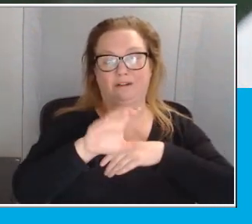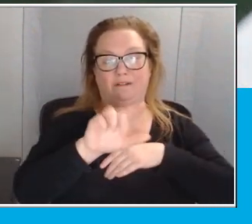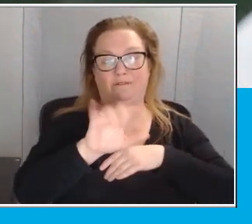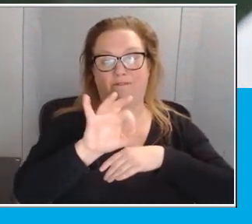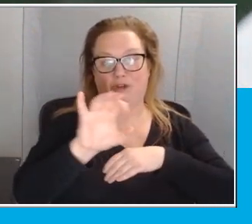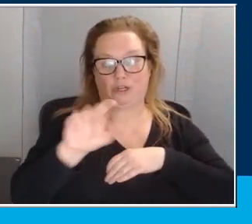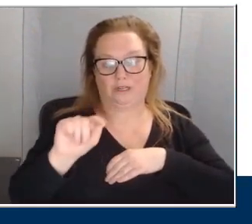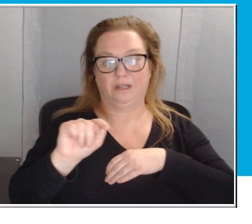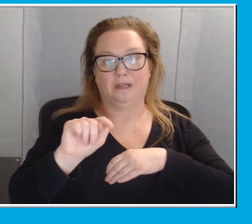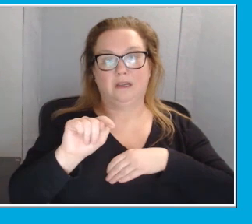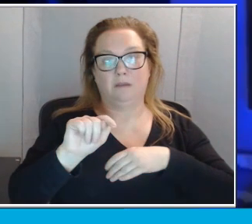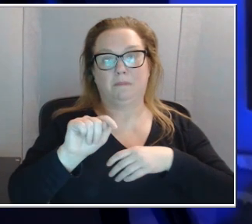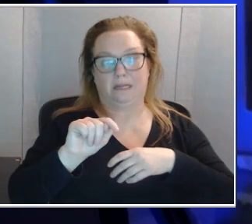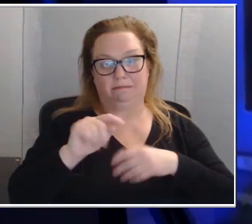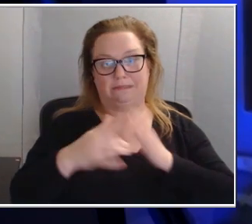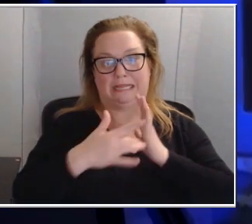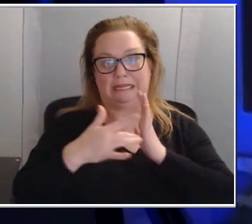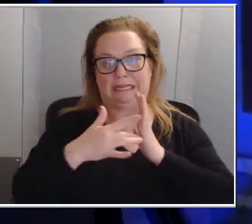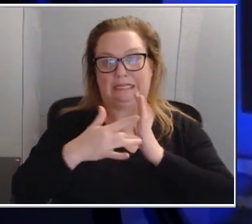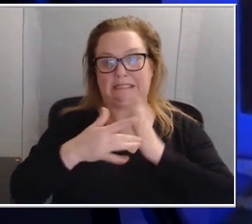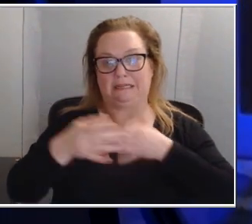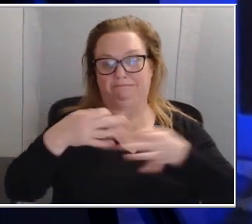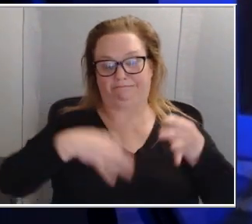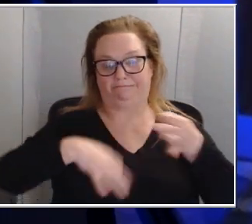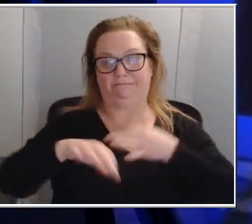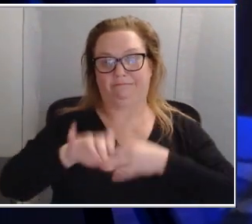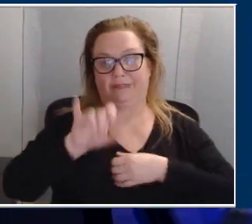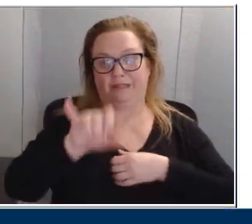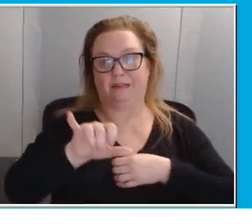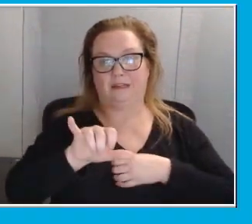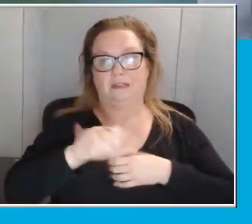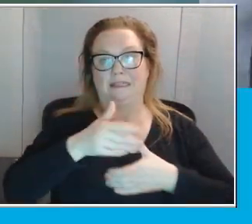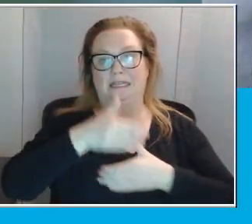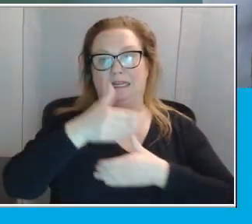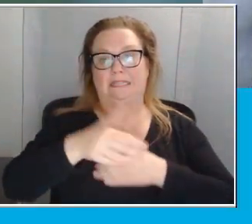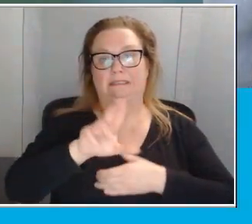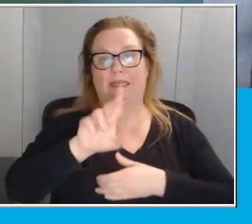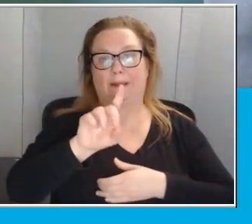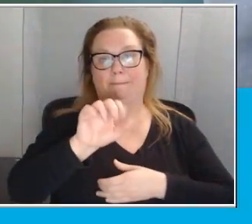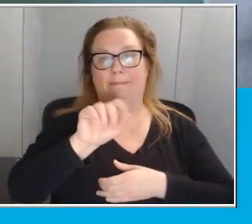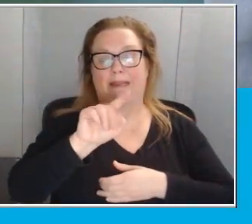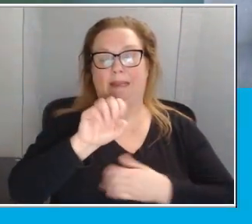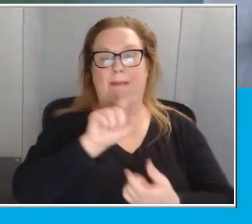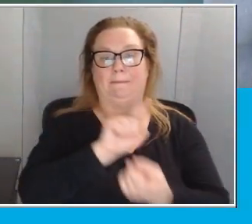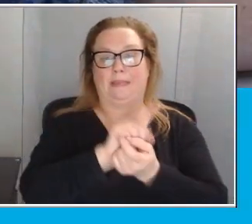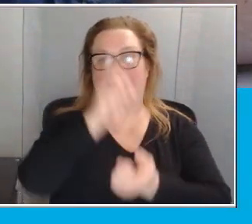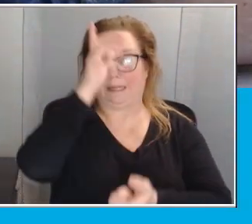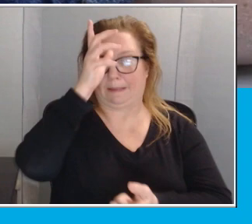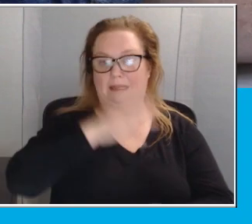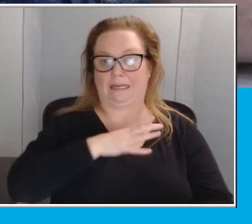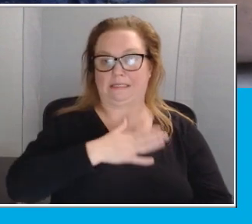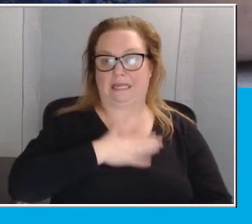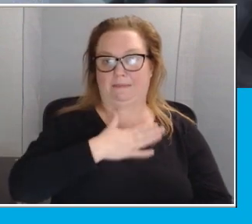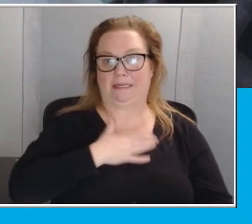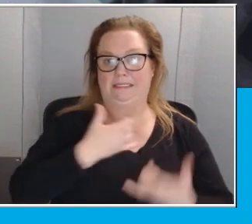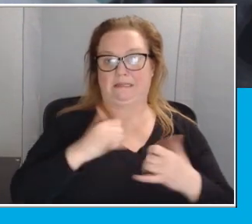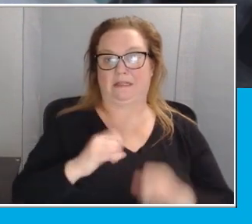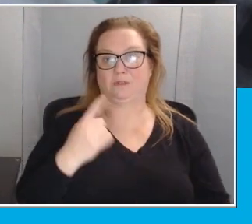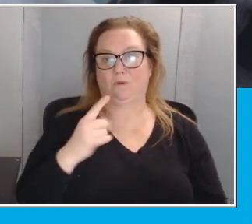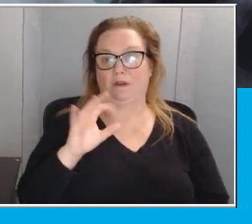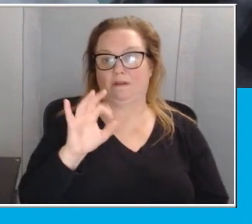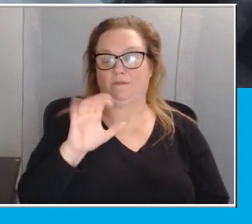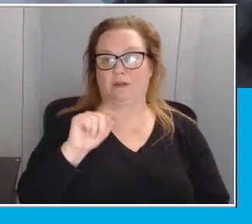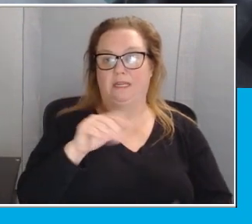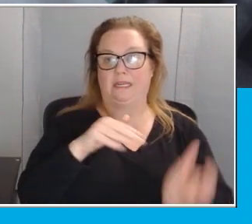avoid amputations. I'm Jessica Lovell on the next Morning Medical Update. Meet a man who's happy to still have a foot and the doctor